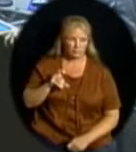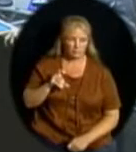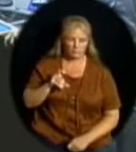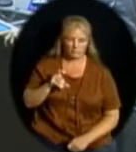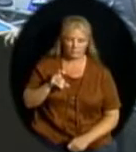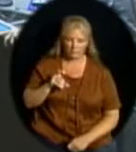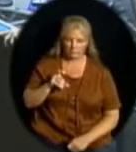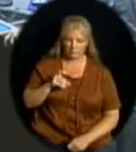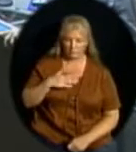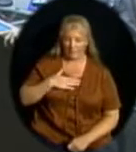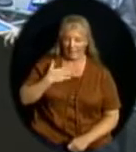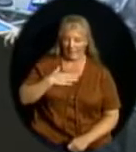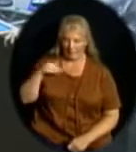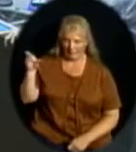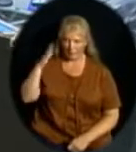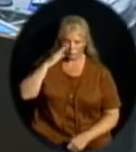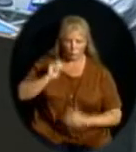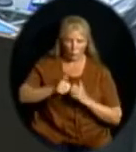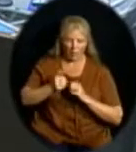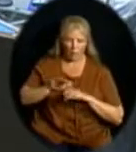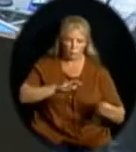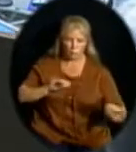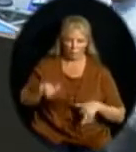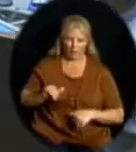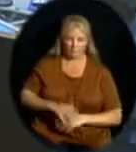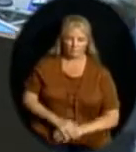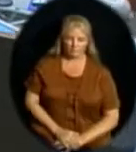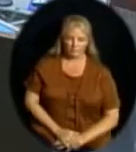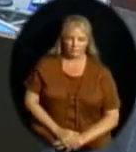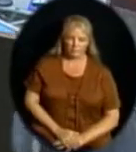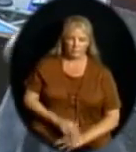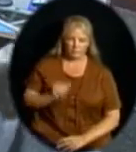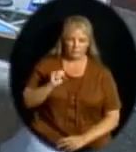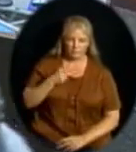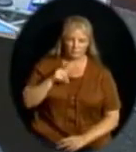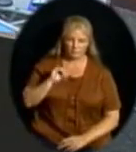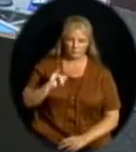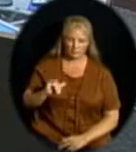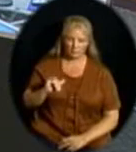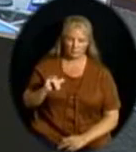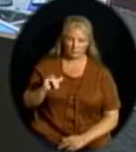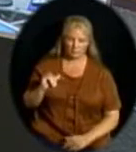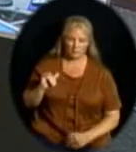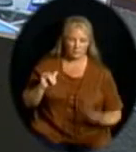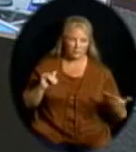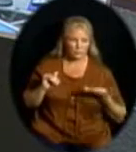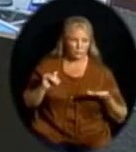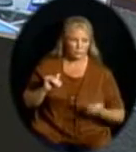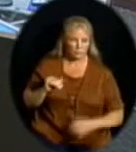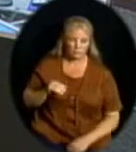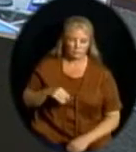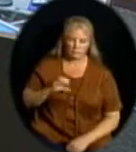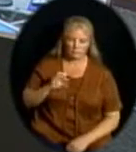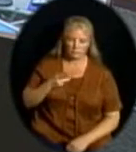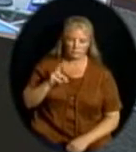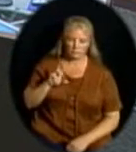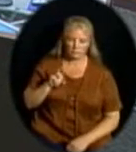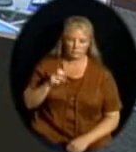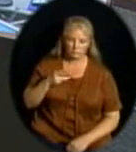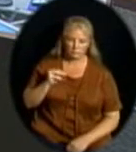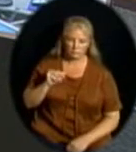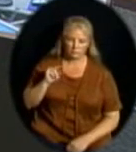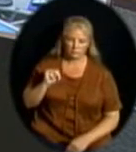I'm glad Mr. Diener knows how to do that. There you go. Miss Thank you. Ashley? Here. Where's Mr. Churchman?